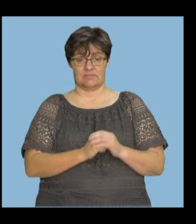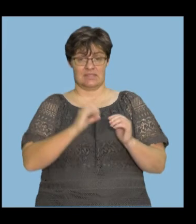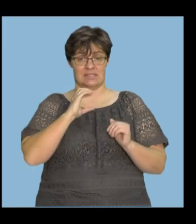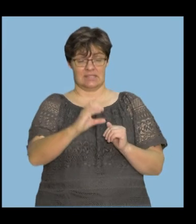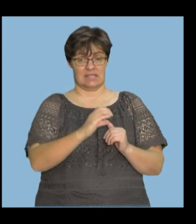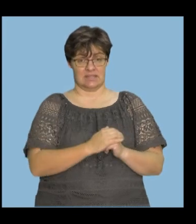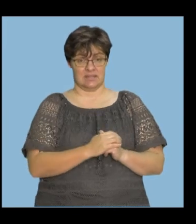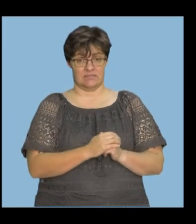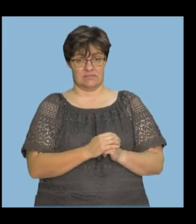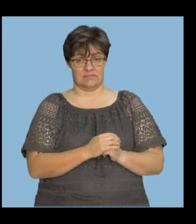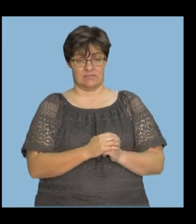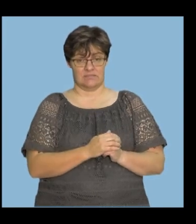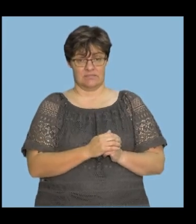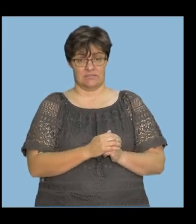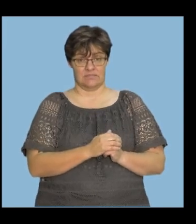C,